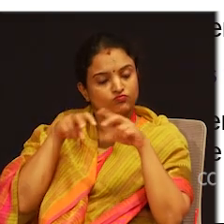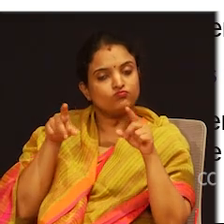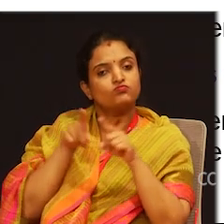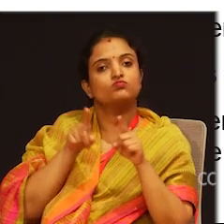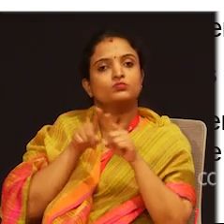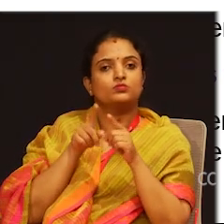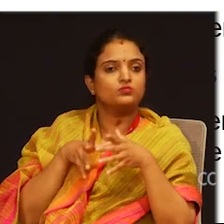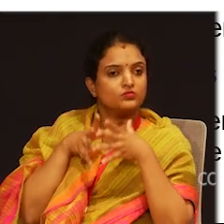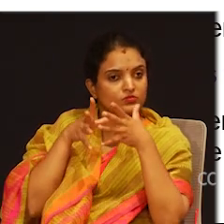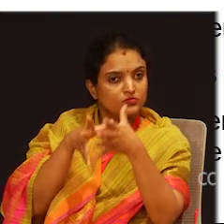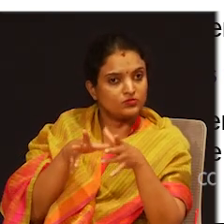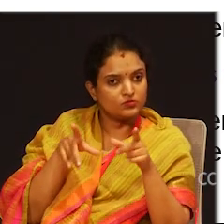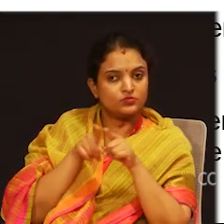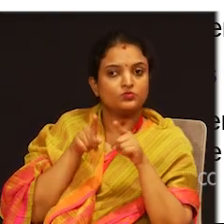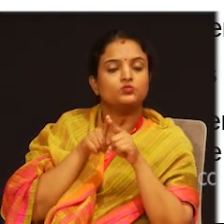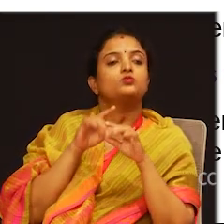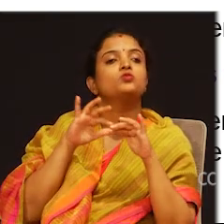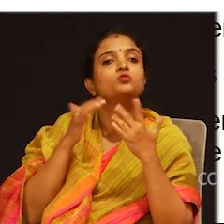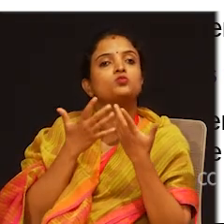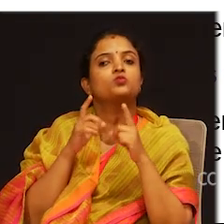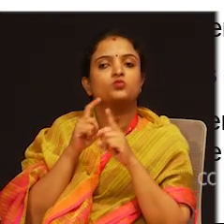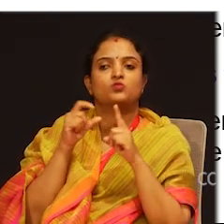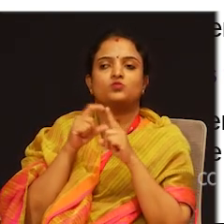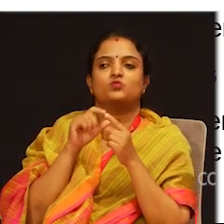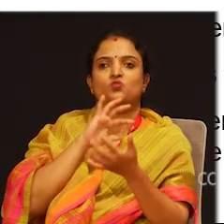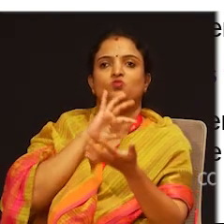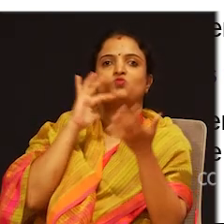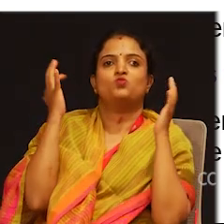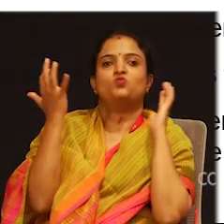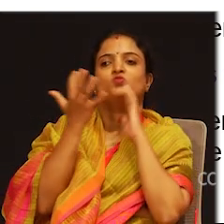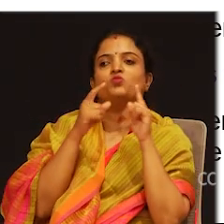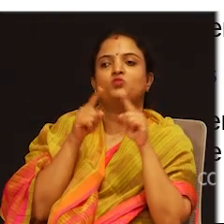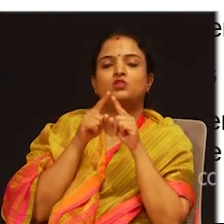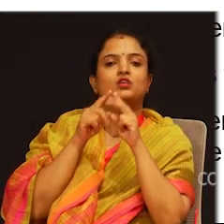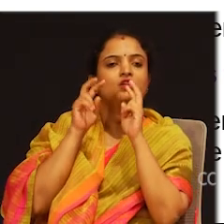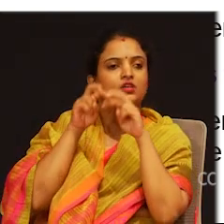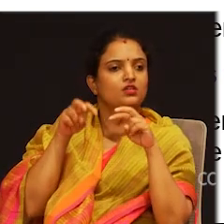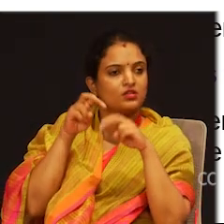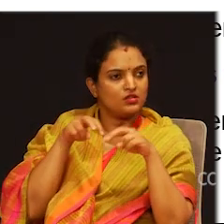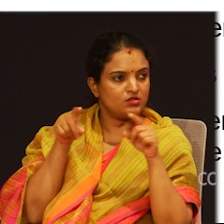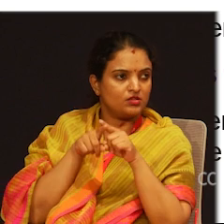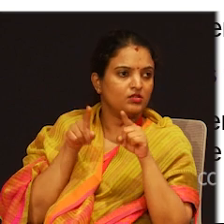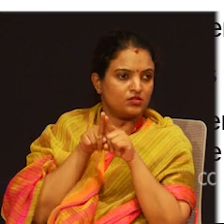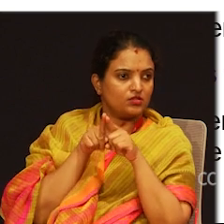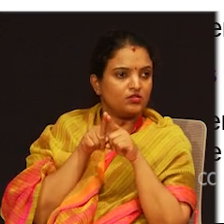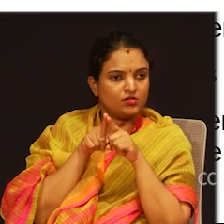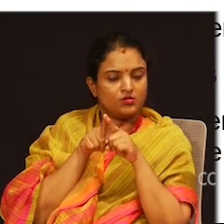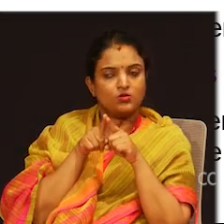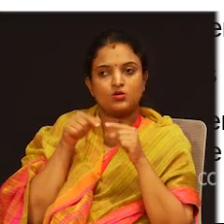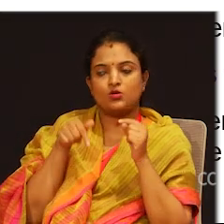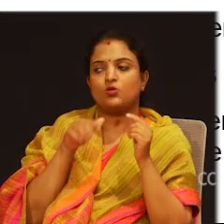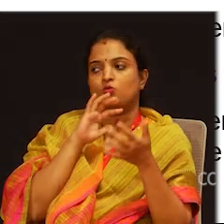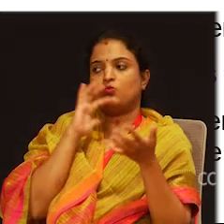this, but this is what is part of global research. And that is why the